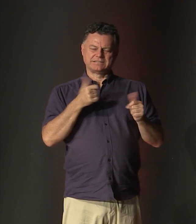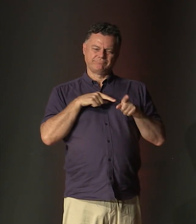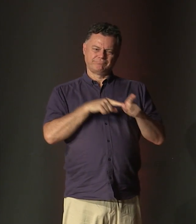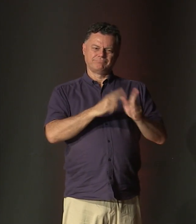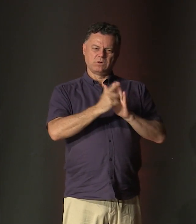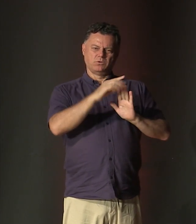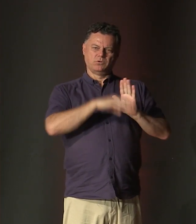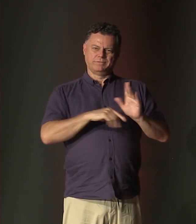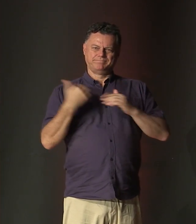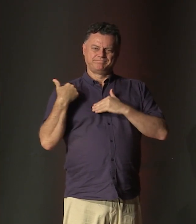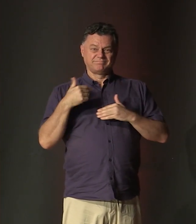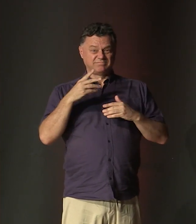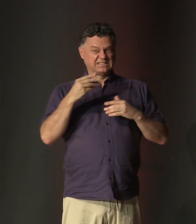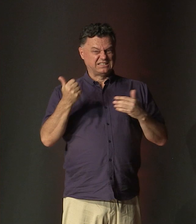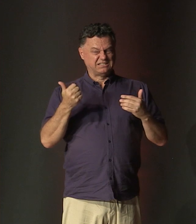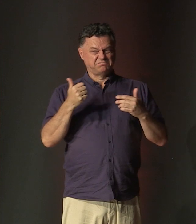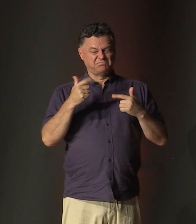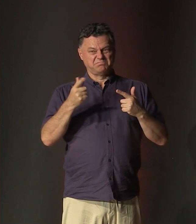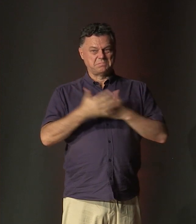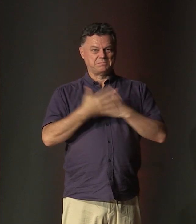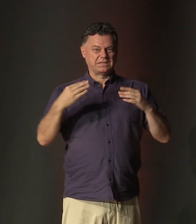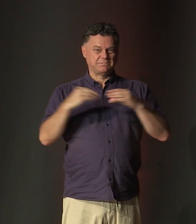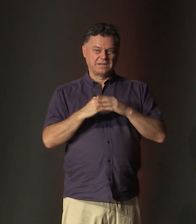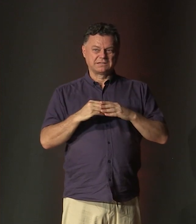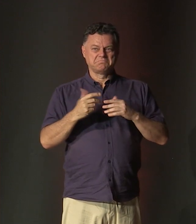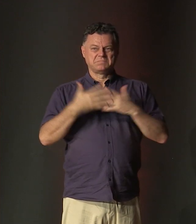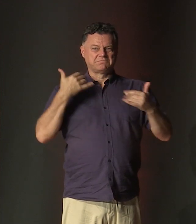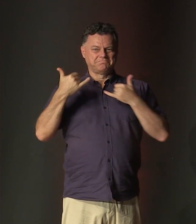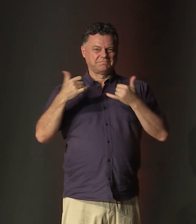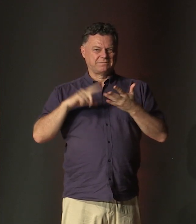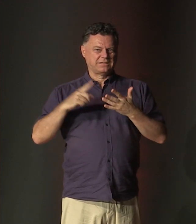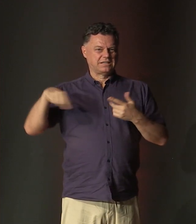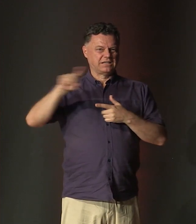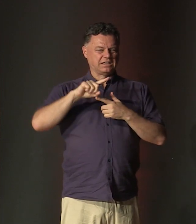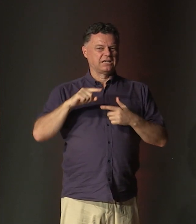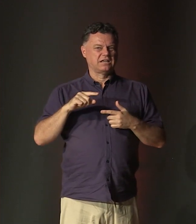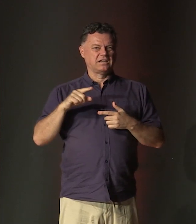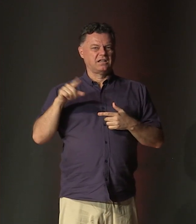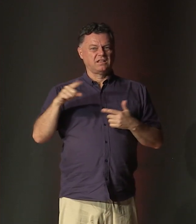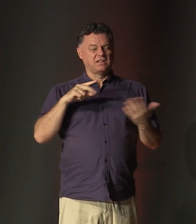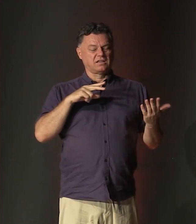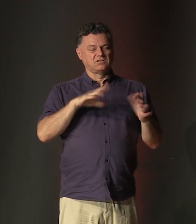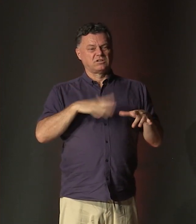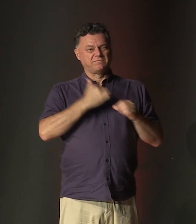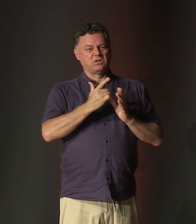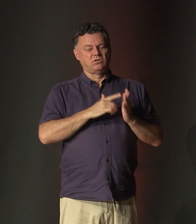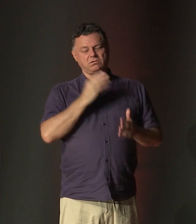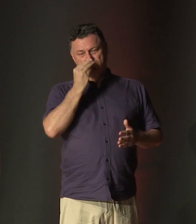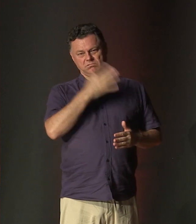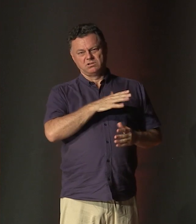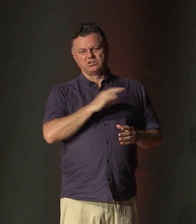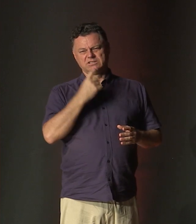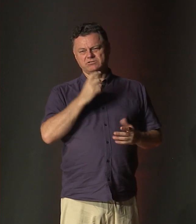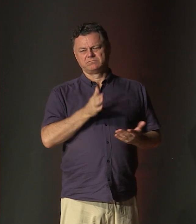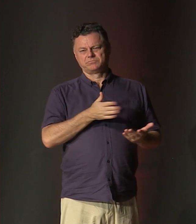they do it. But as we've seen with some of the big banks and some of the telcos, they don't always seem to take